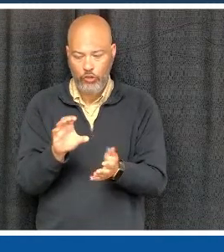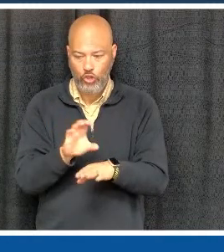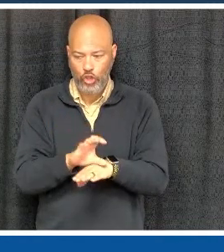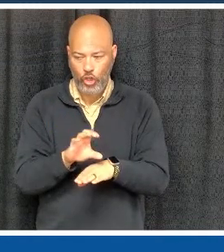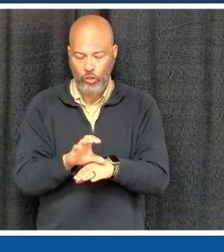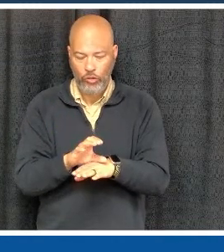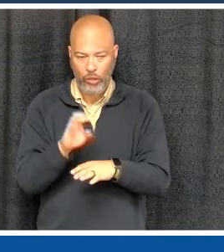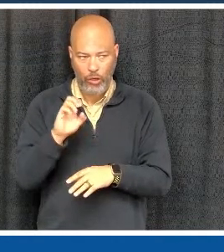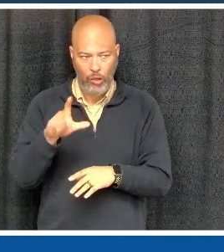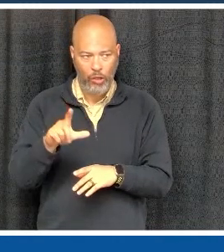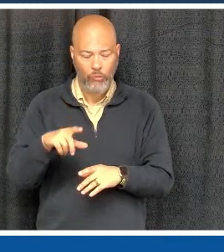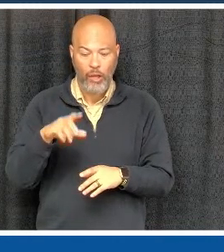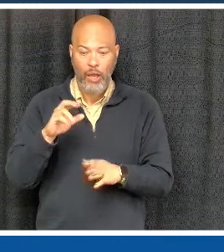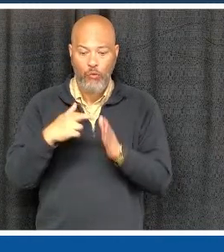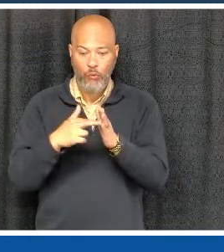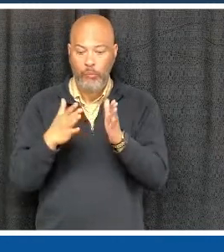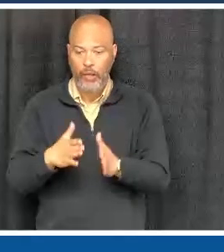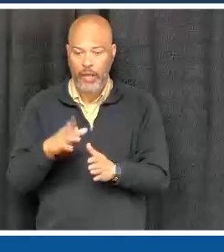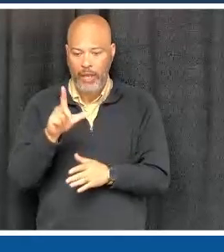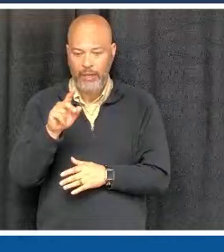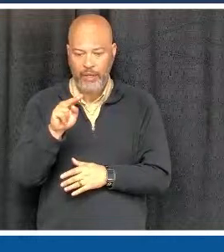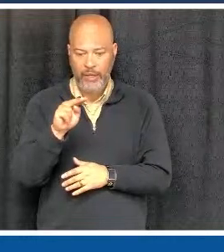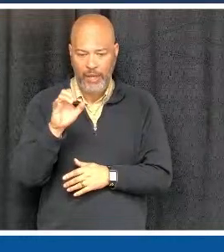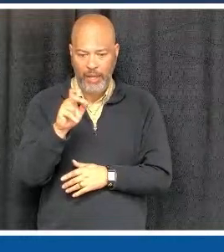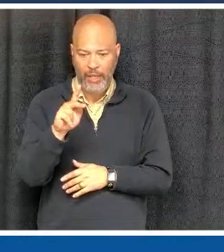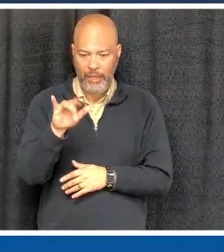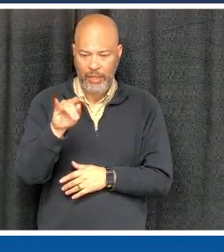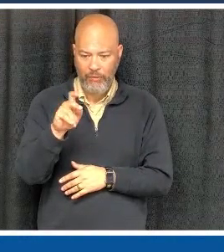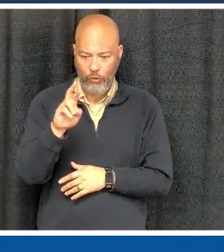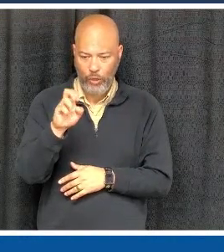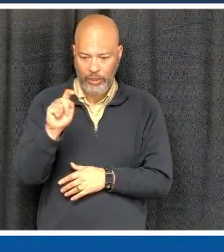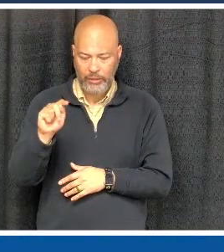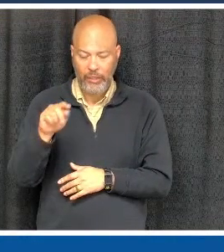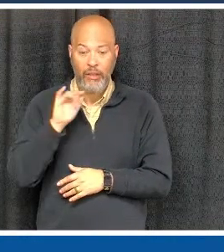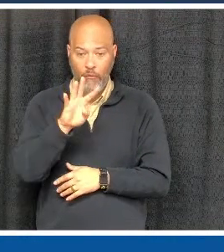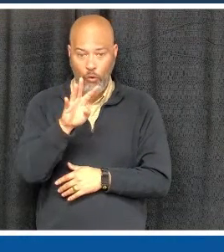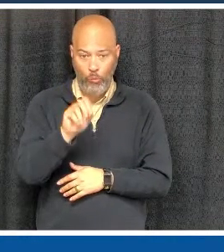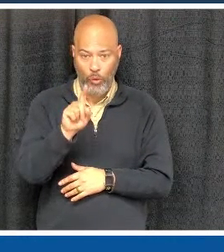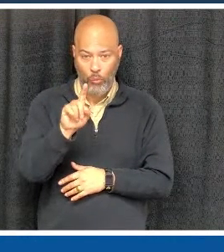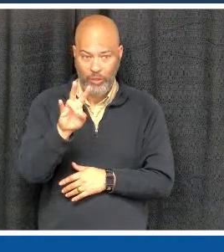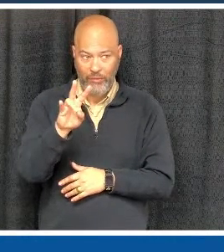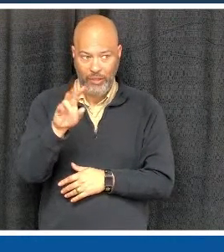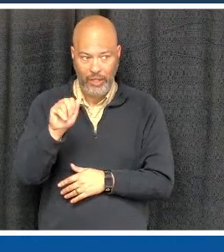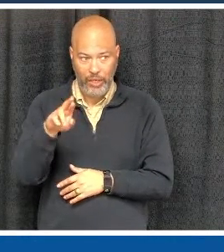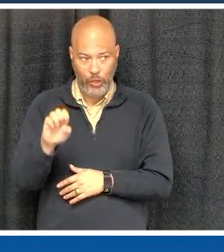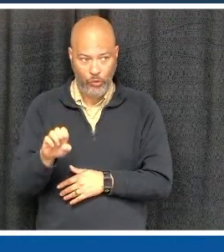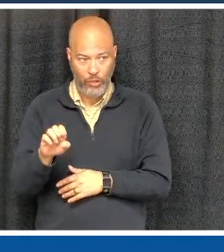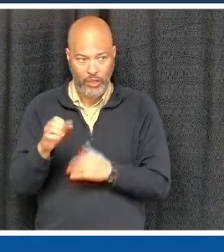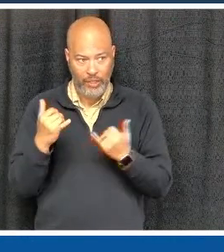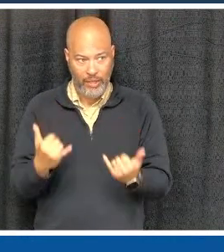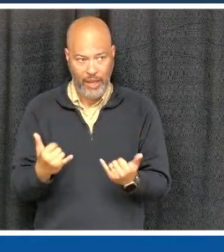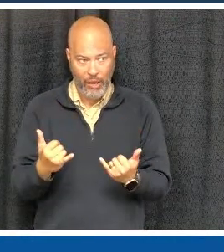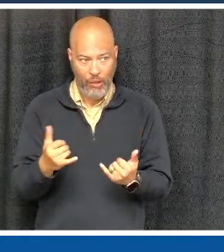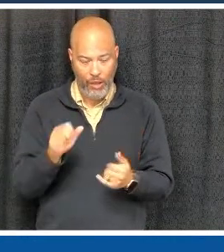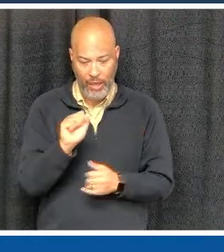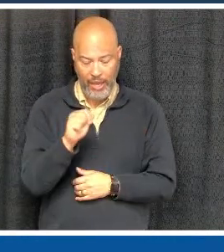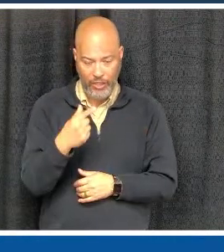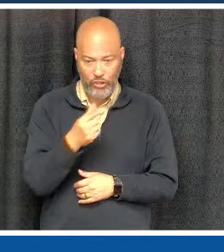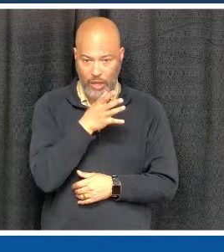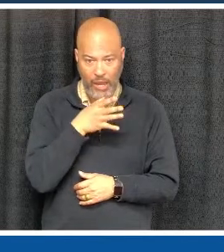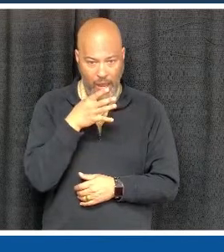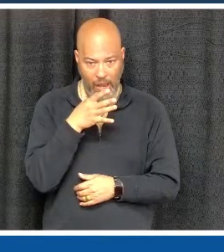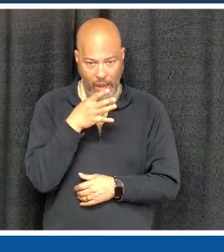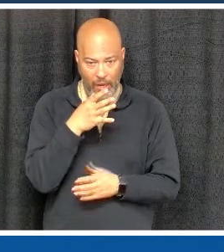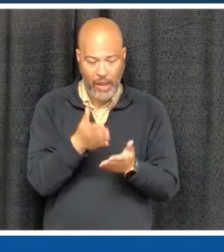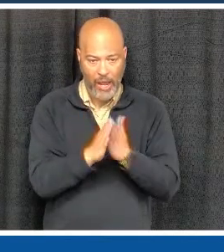Clarksville. Agent is Nick Liverett. It is 4.17 acres, currently zoned AG agriculture